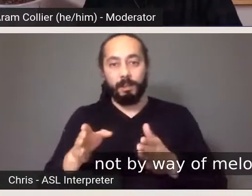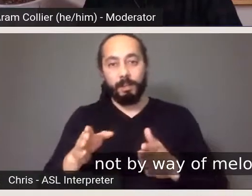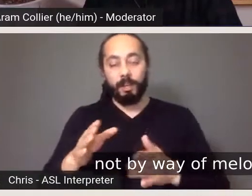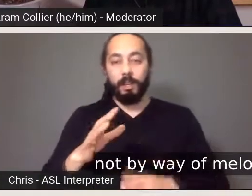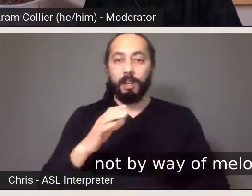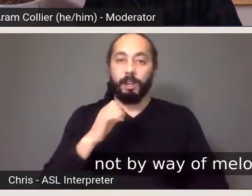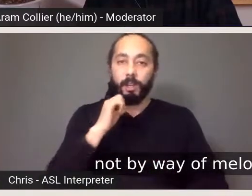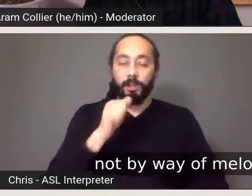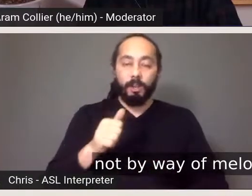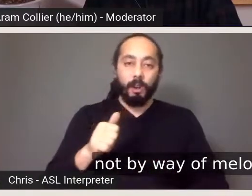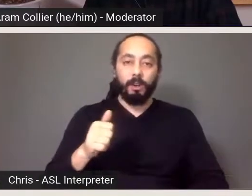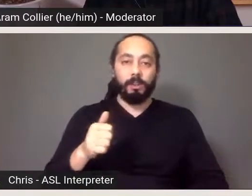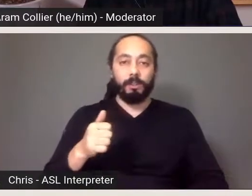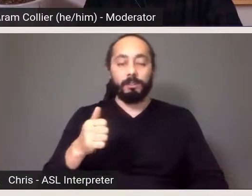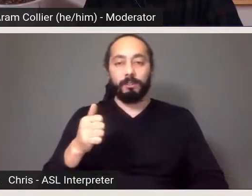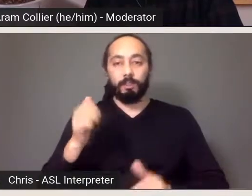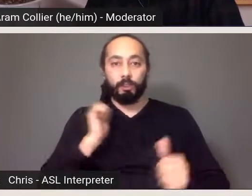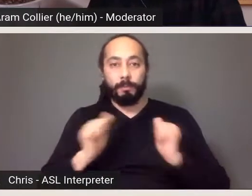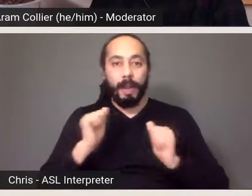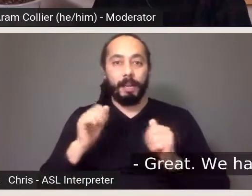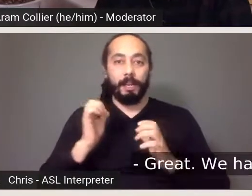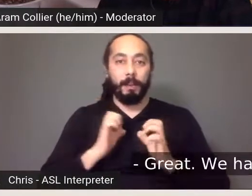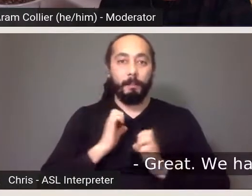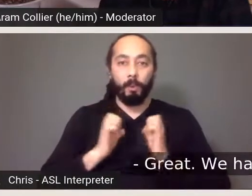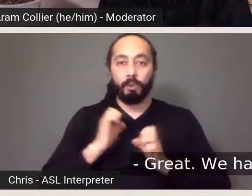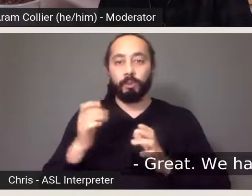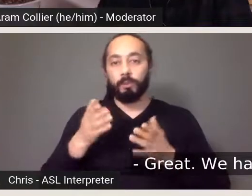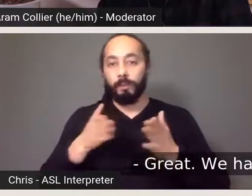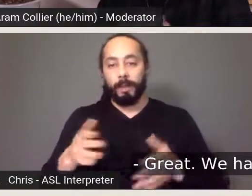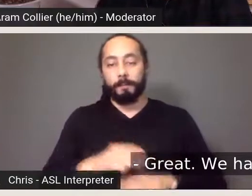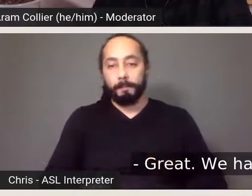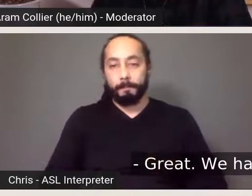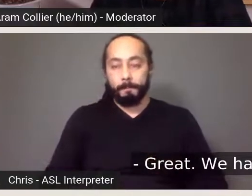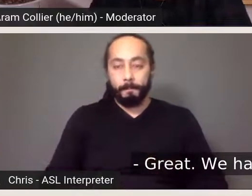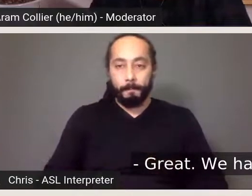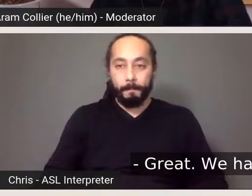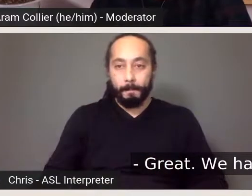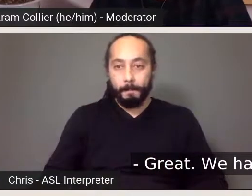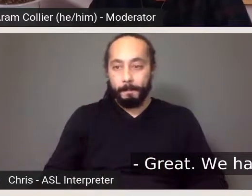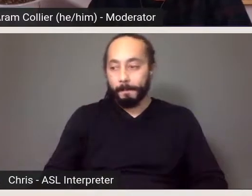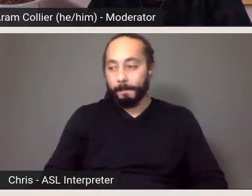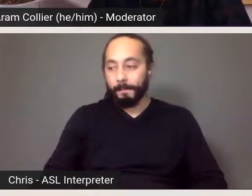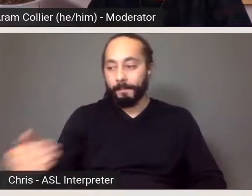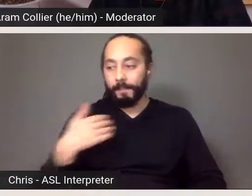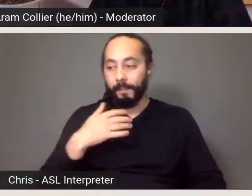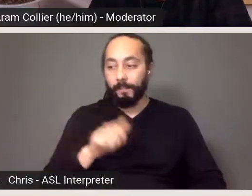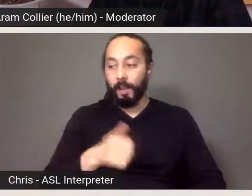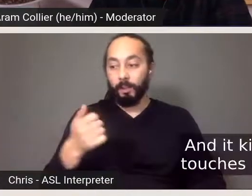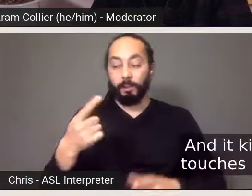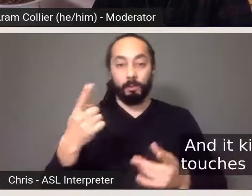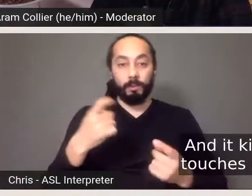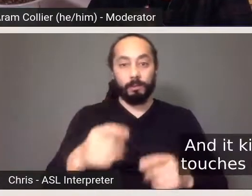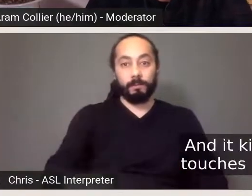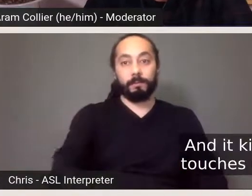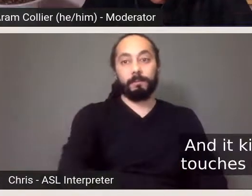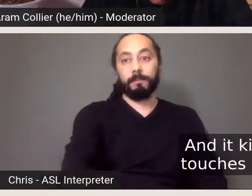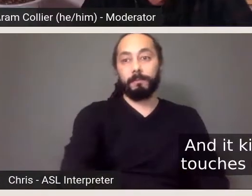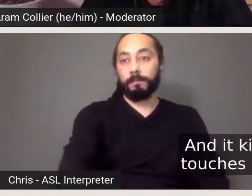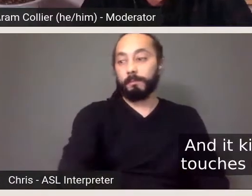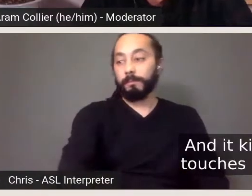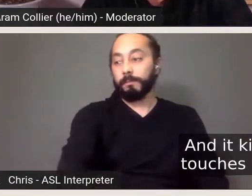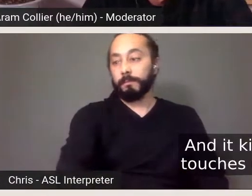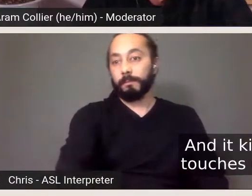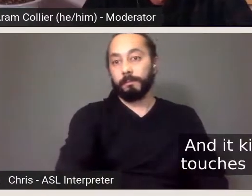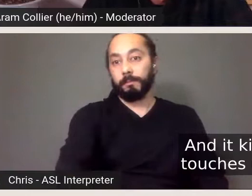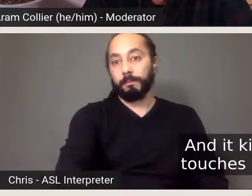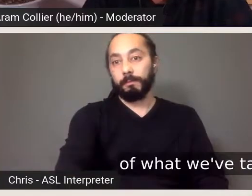melodramatic, emotional way. Great. We have another question, and it kind of I think it